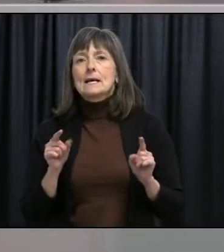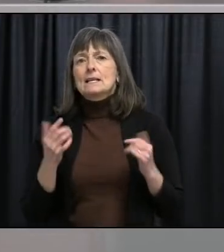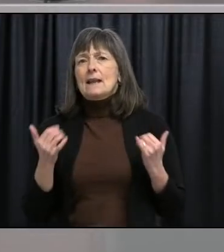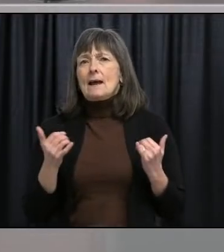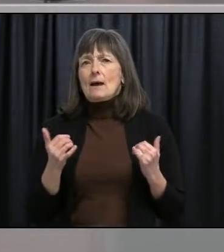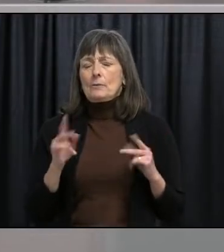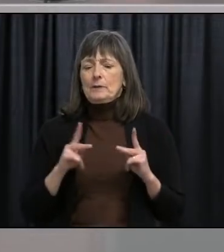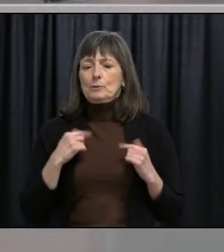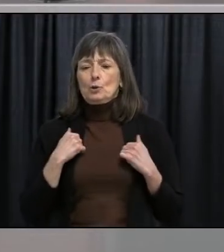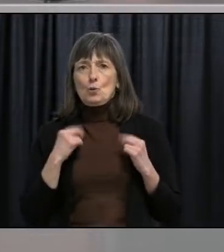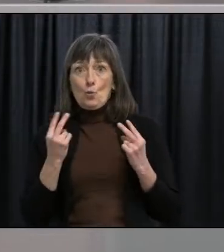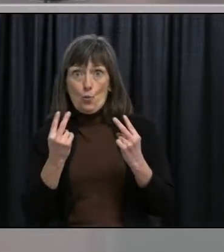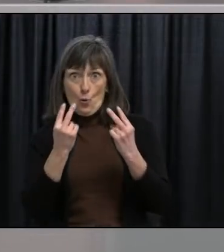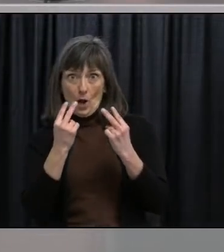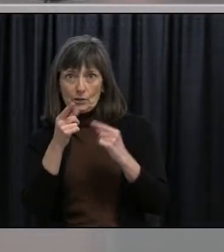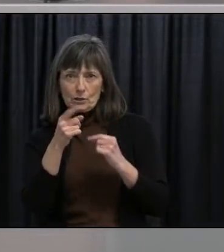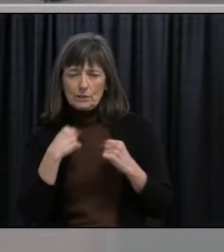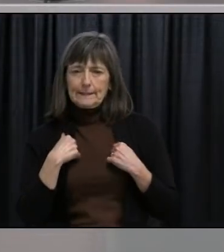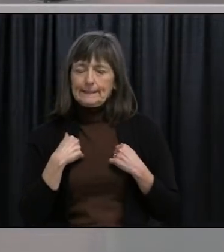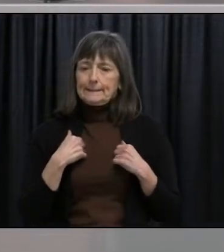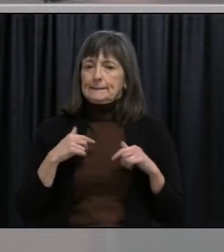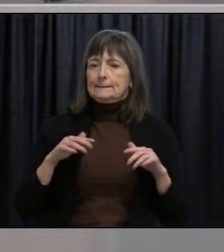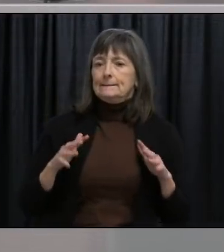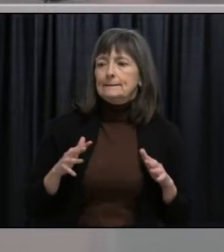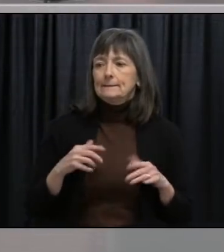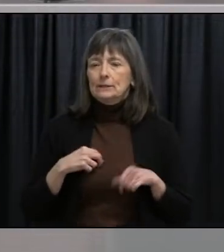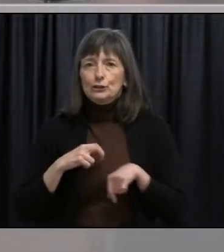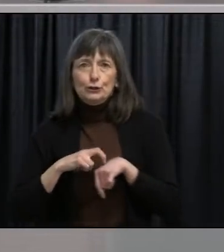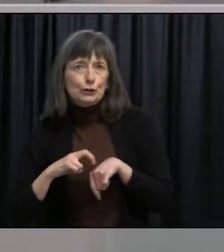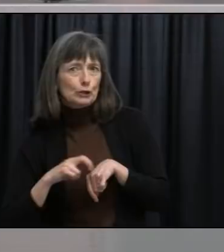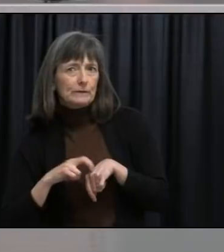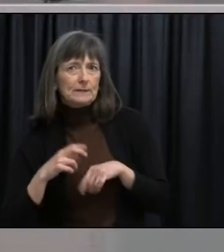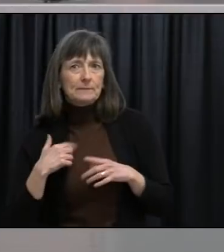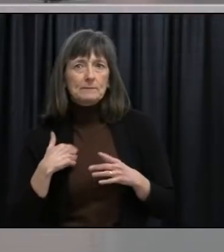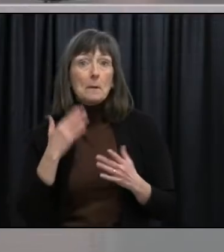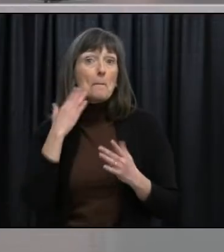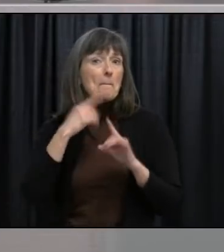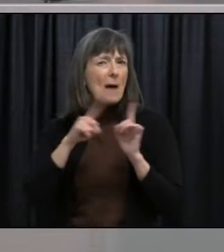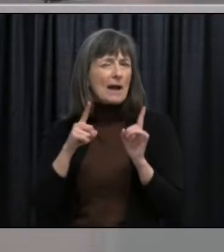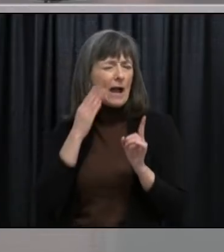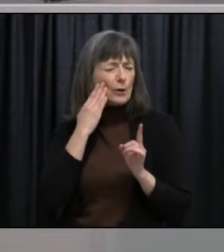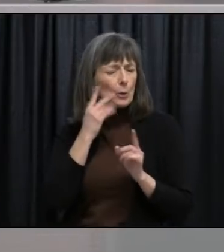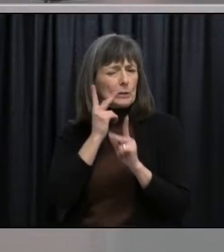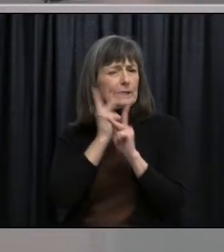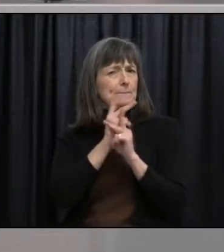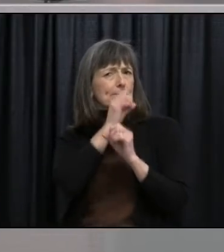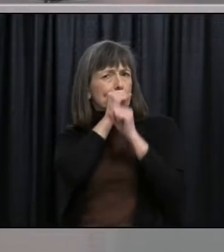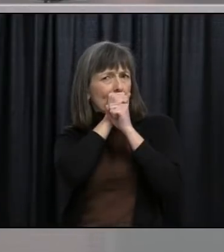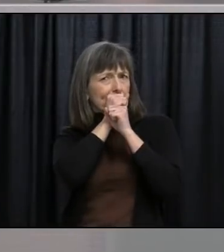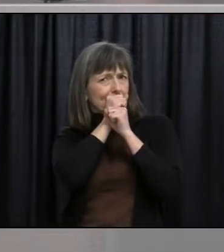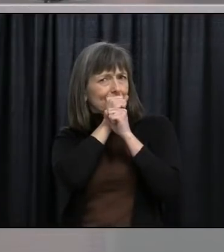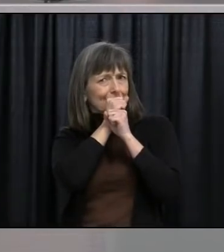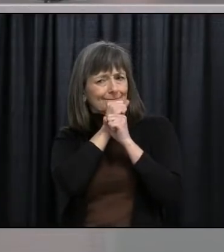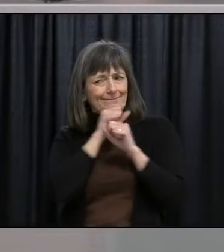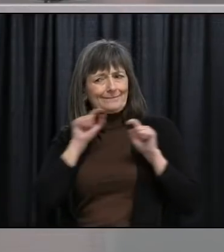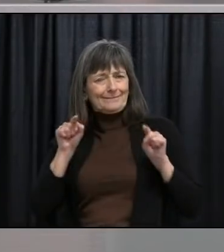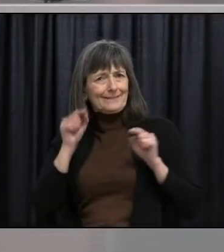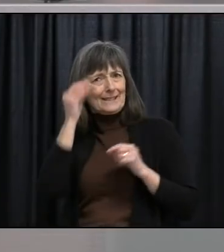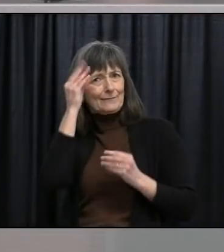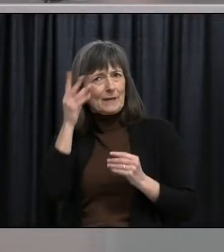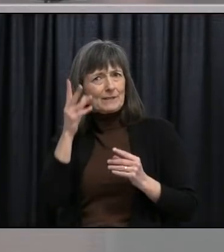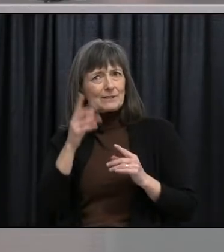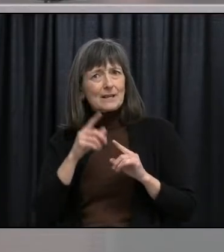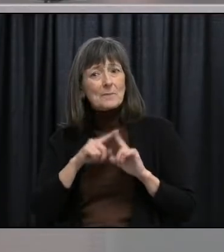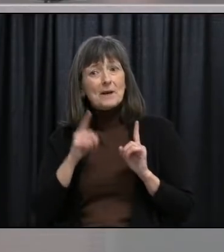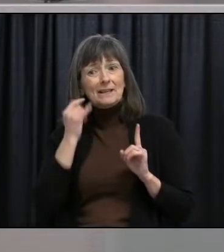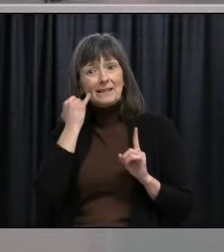might be important to disclose, with as much respect for the privacy of these patients as you can, whether or not we're speaking about otherwise healthy persons